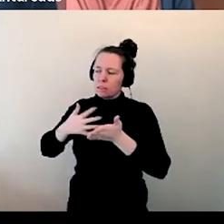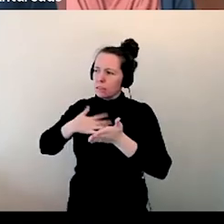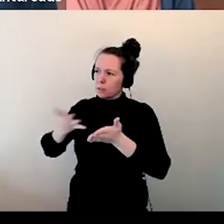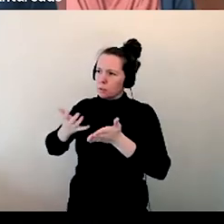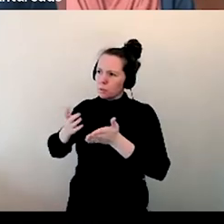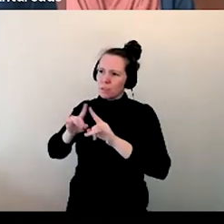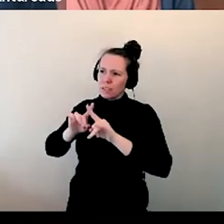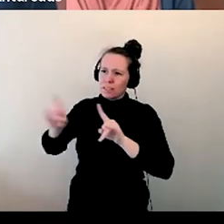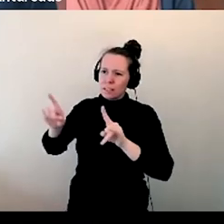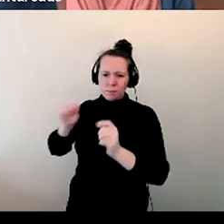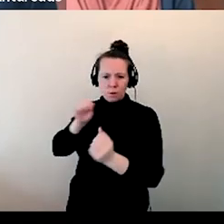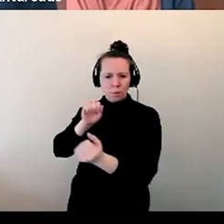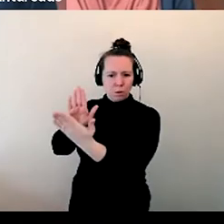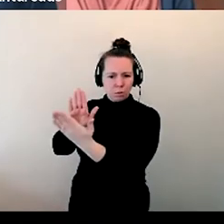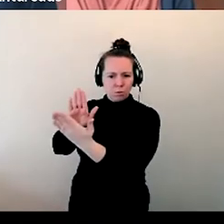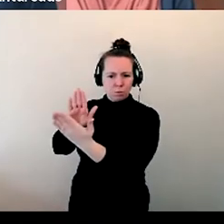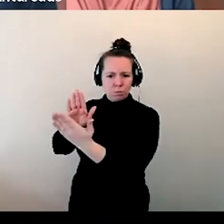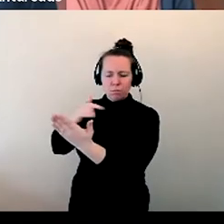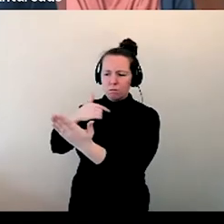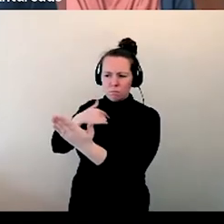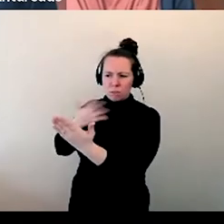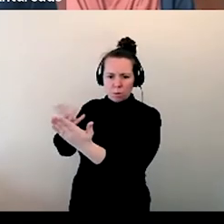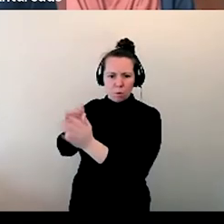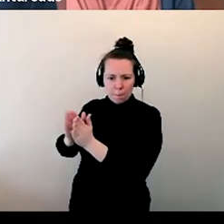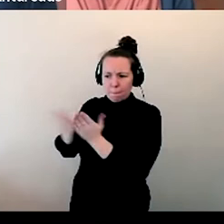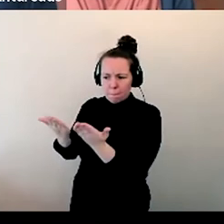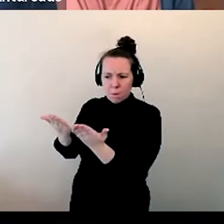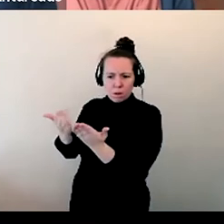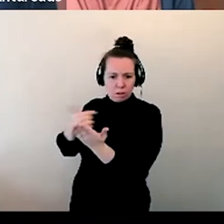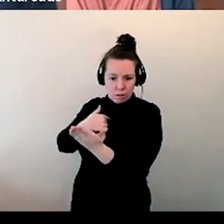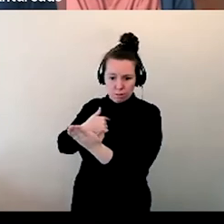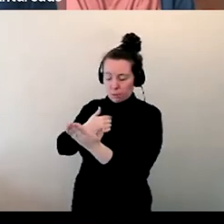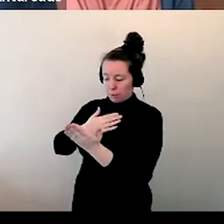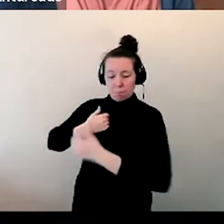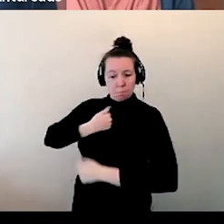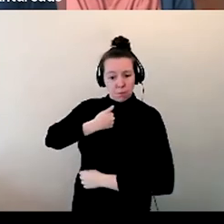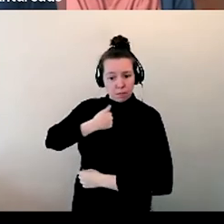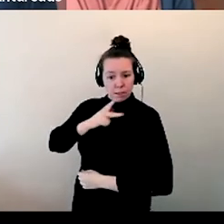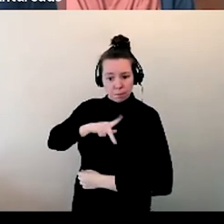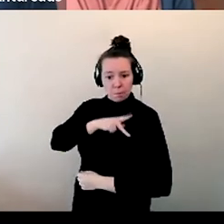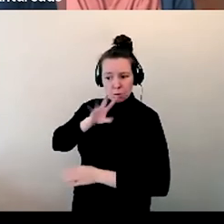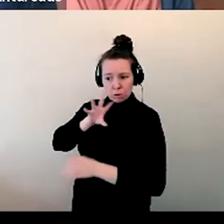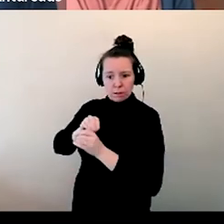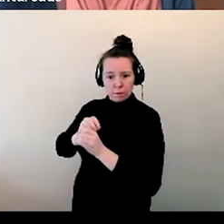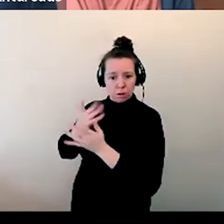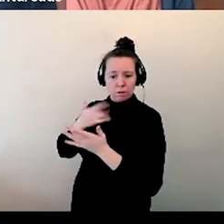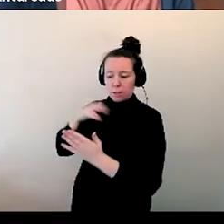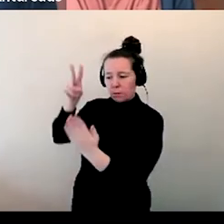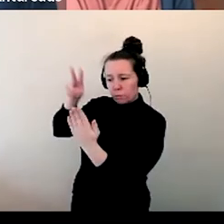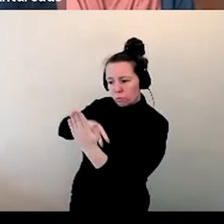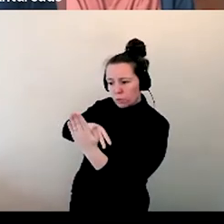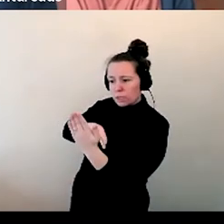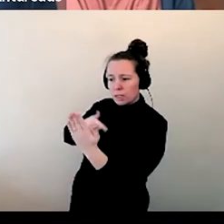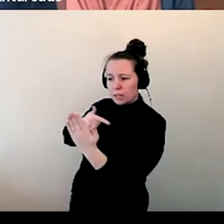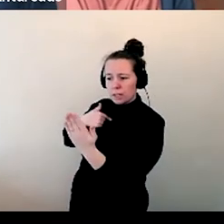more critical approach to the books that I was promoting personally, because I found that a lot of books that were being viral and that